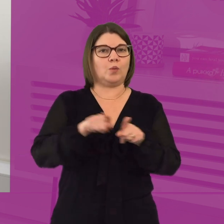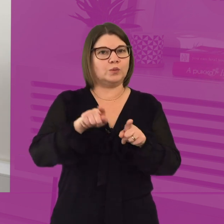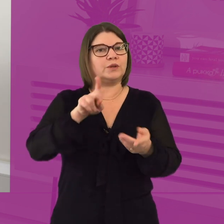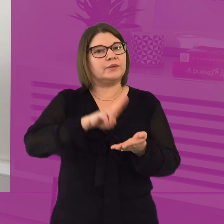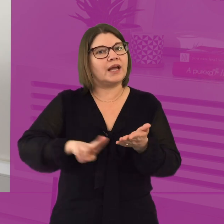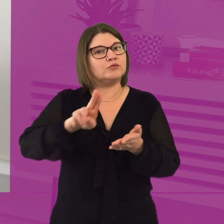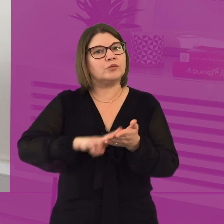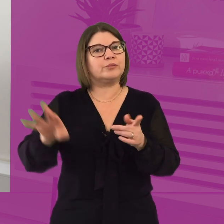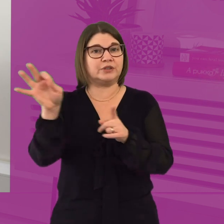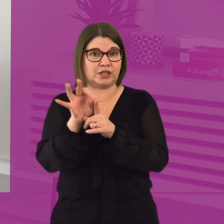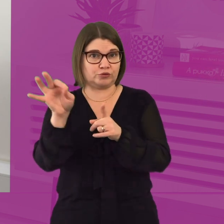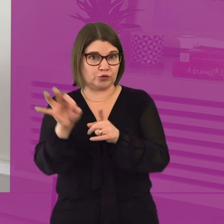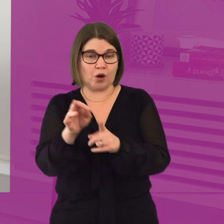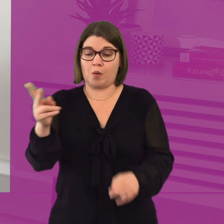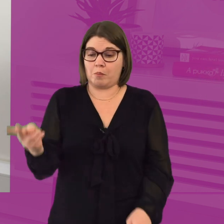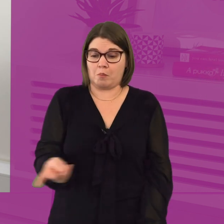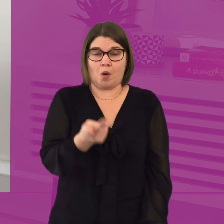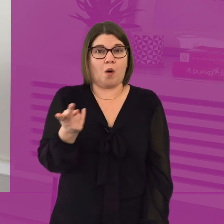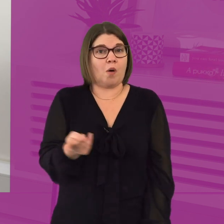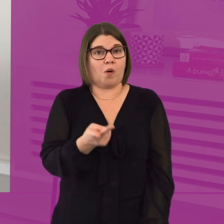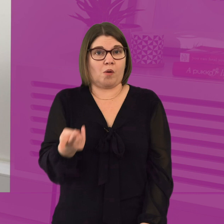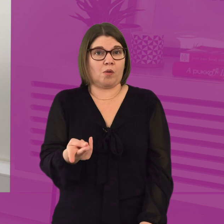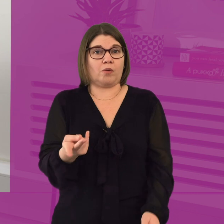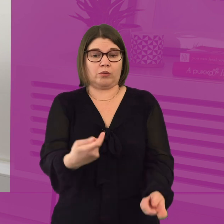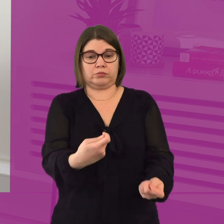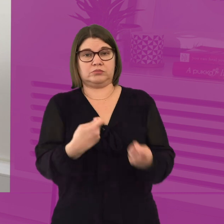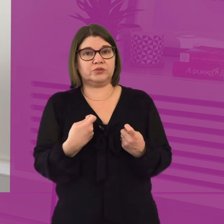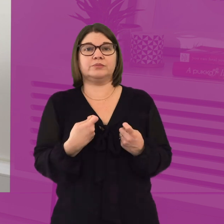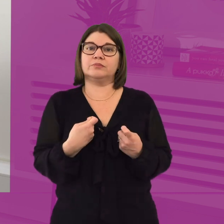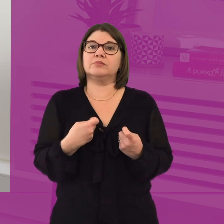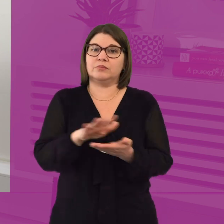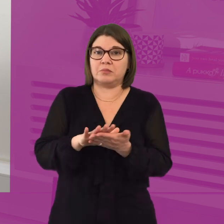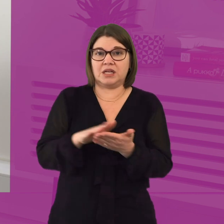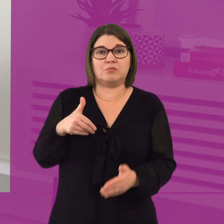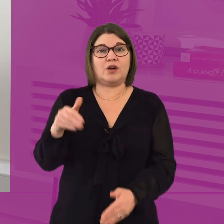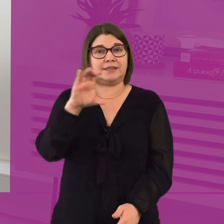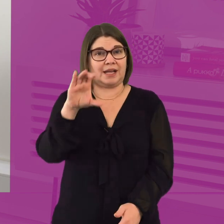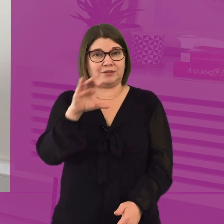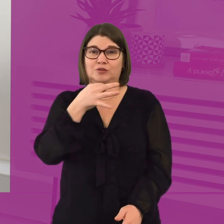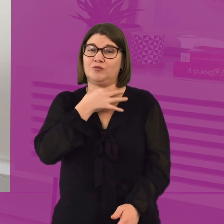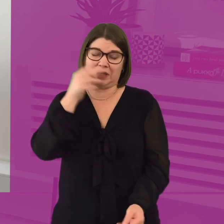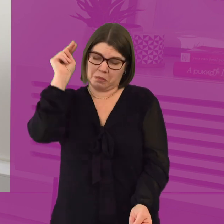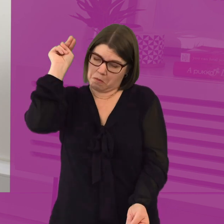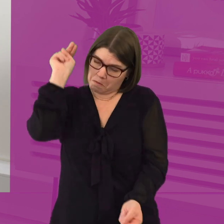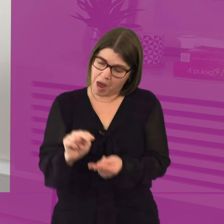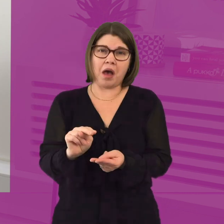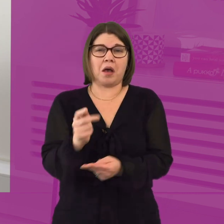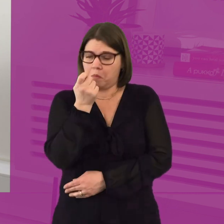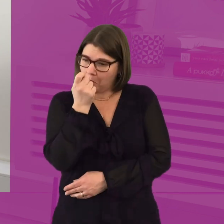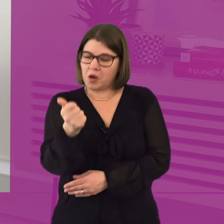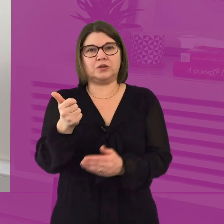in most of the different types of HRT that we prescribe, it's the body identical progesterone, the risk of breast cancer is